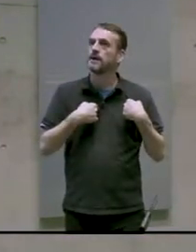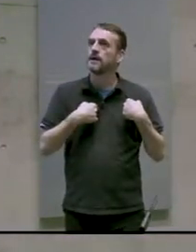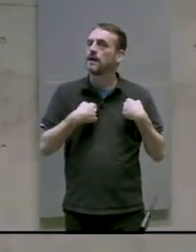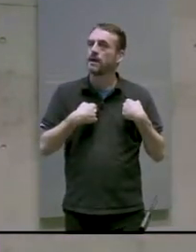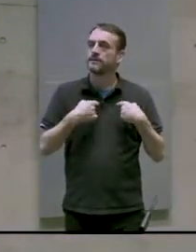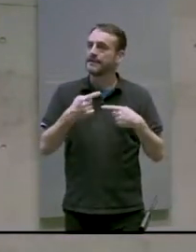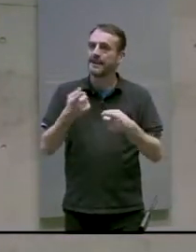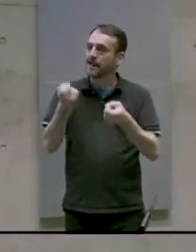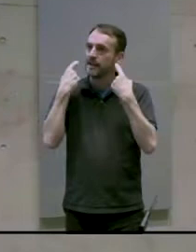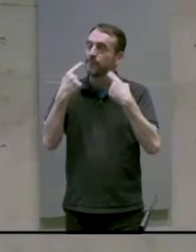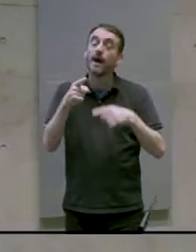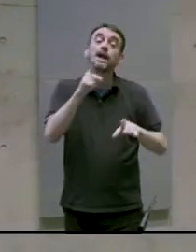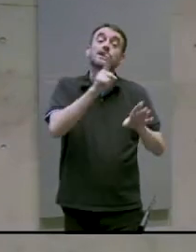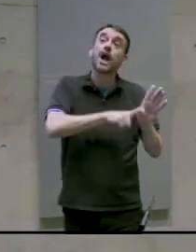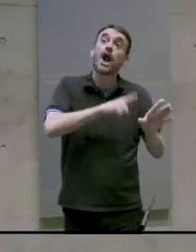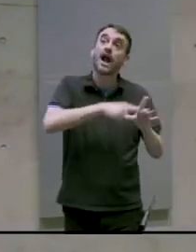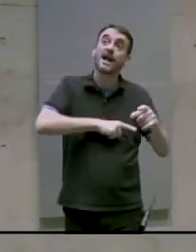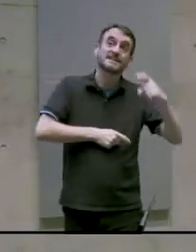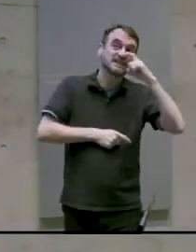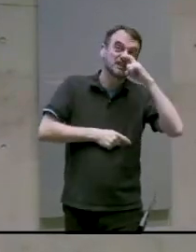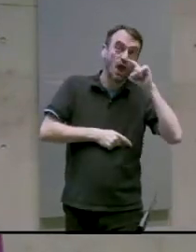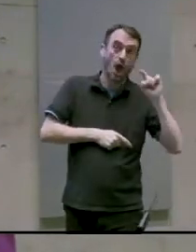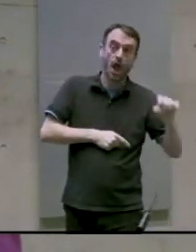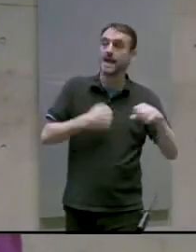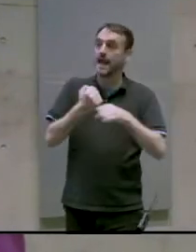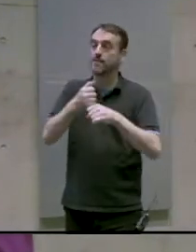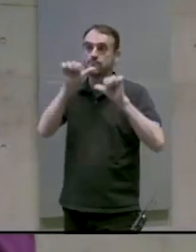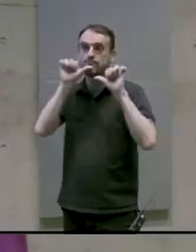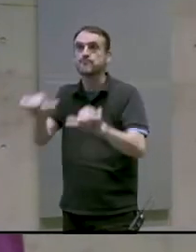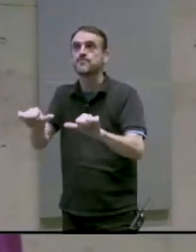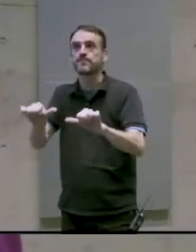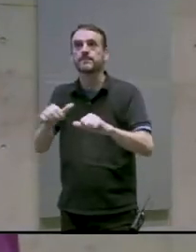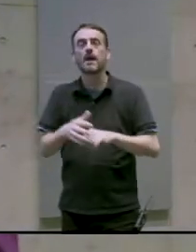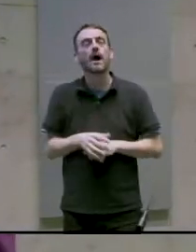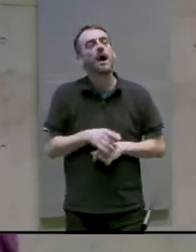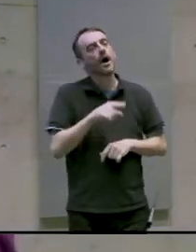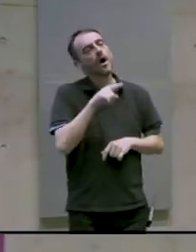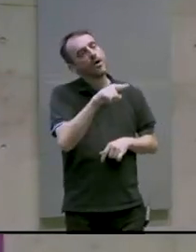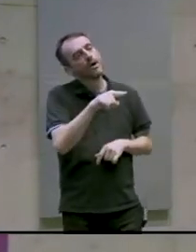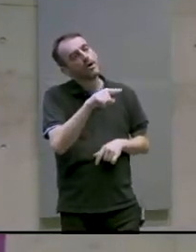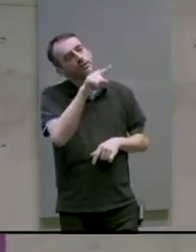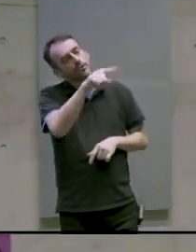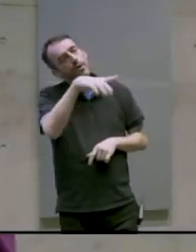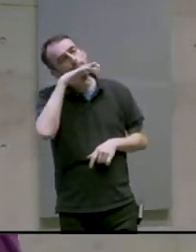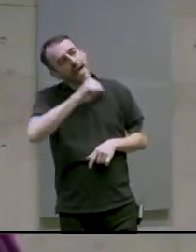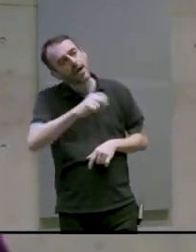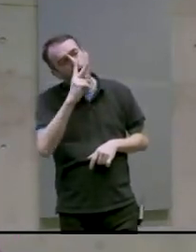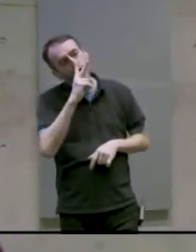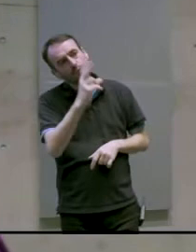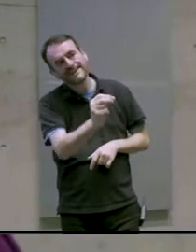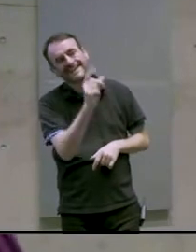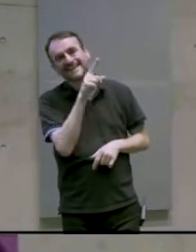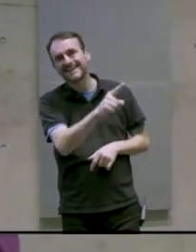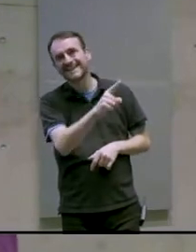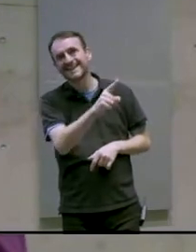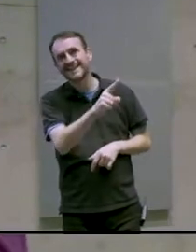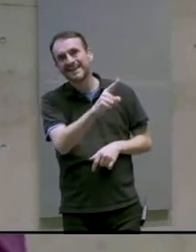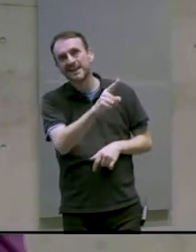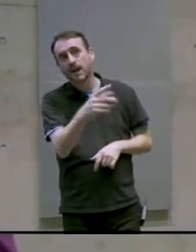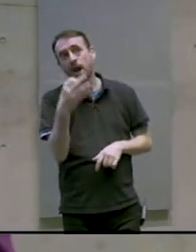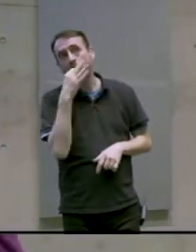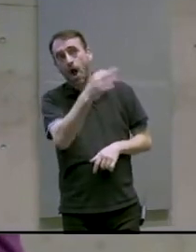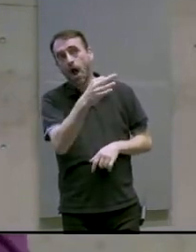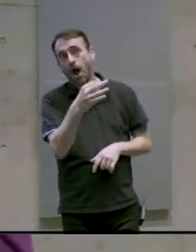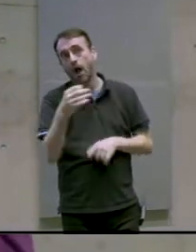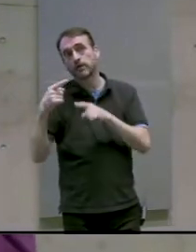younger sister absolutely loved the game. It's like, so you're a 20-year-old male, like being asked to